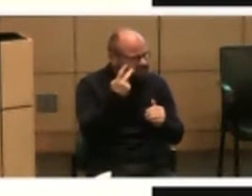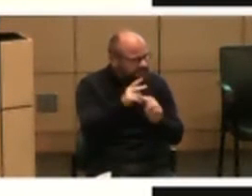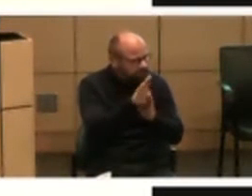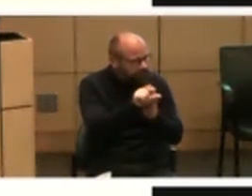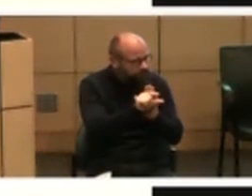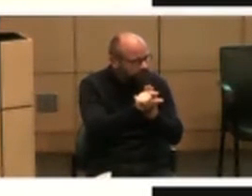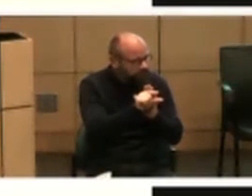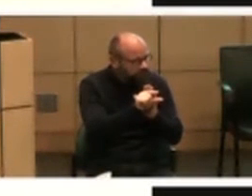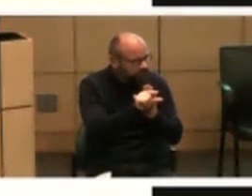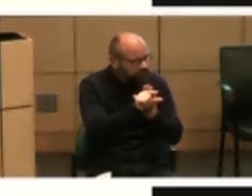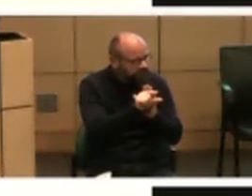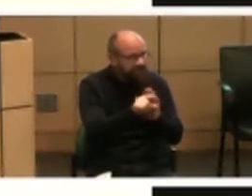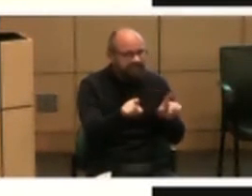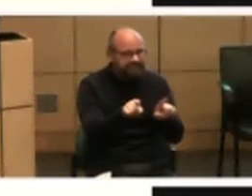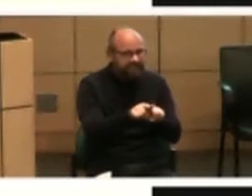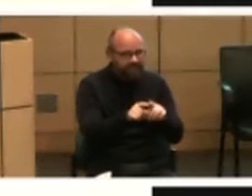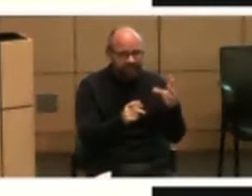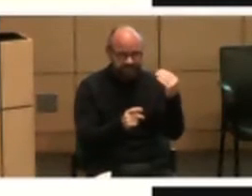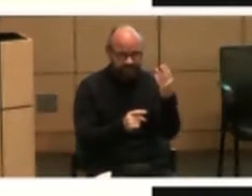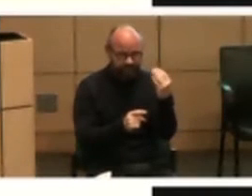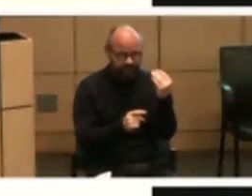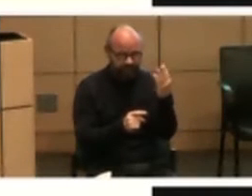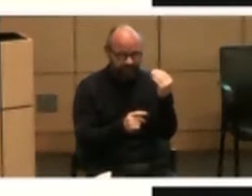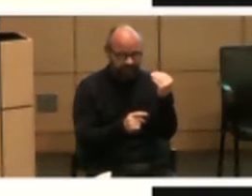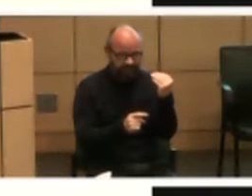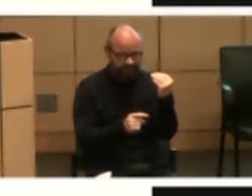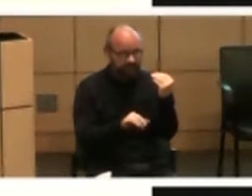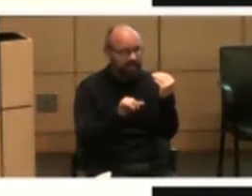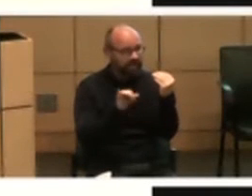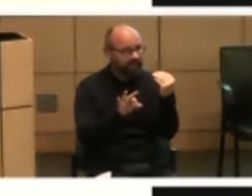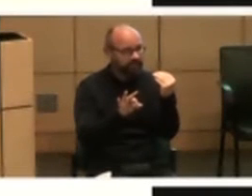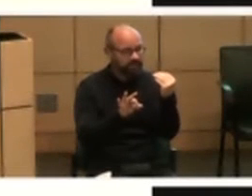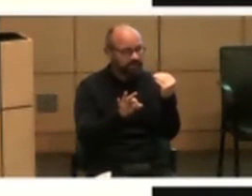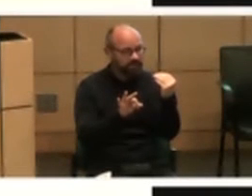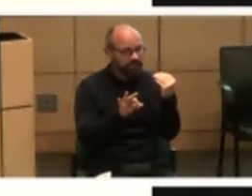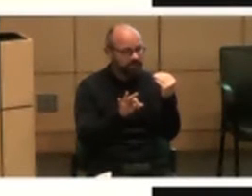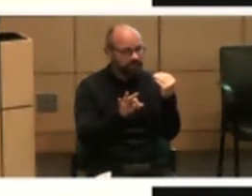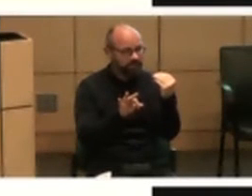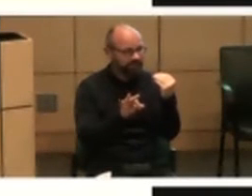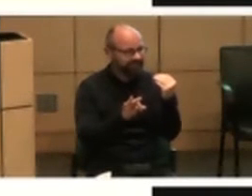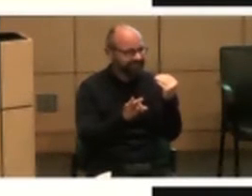same speaker in space. And if you have two,